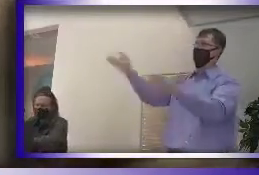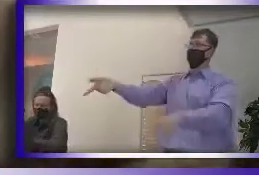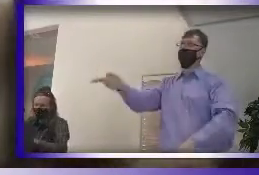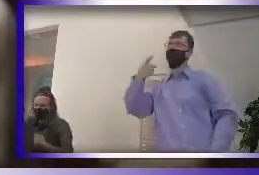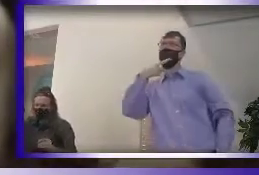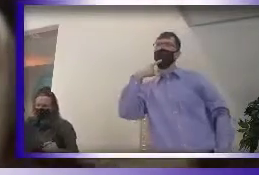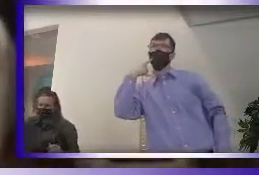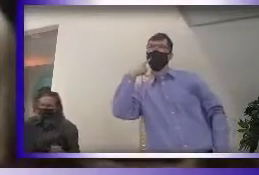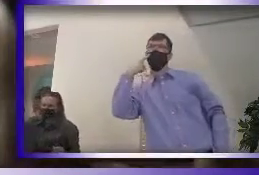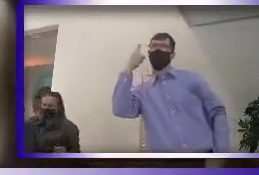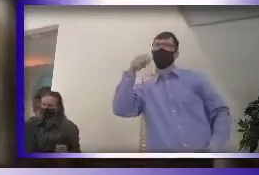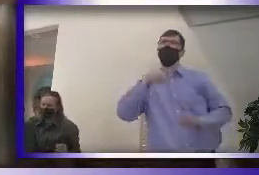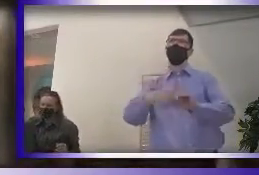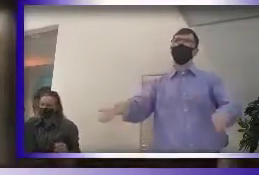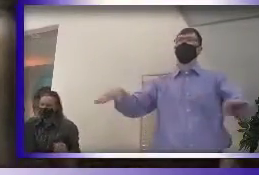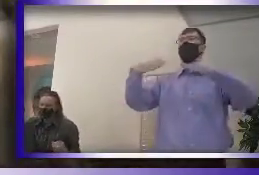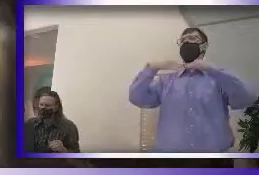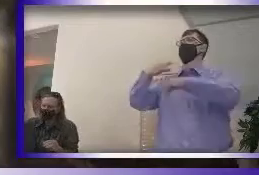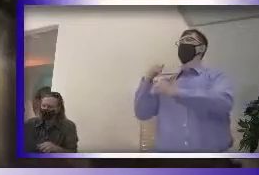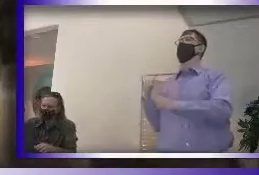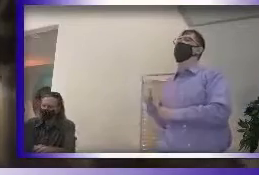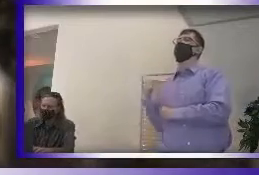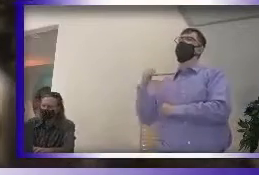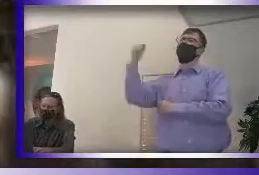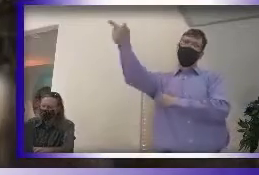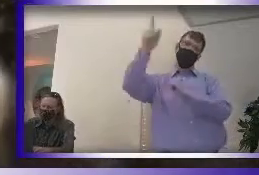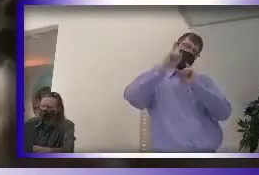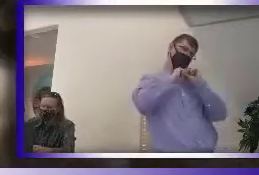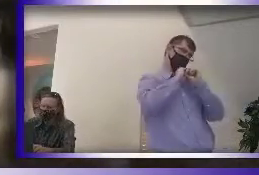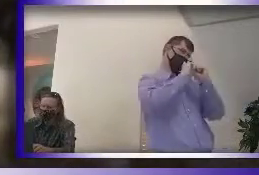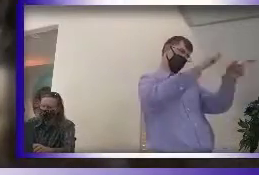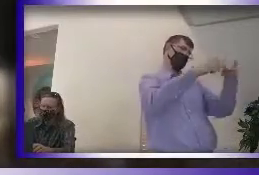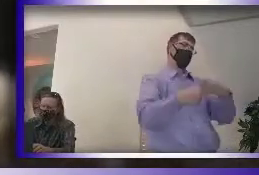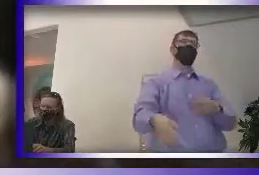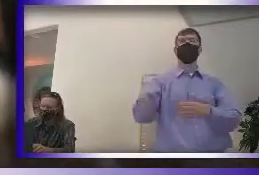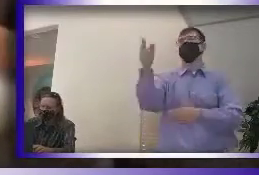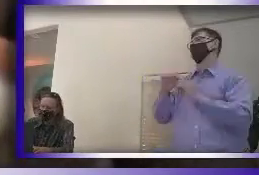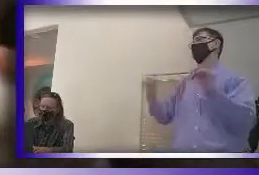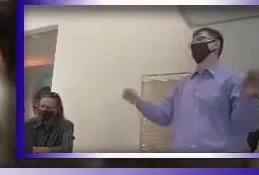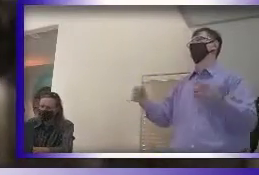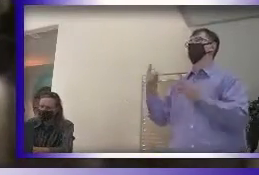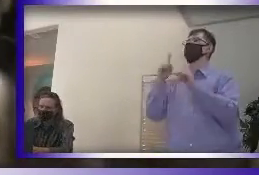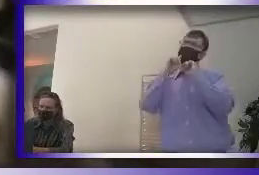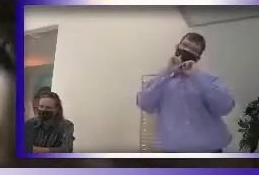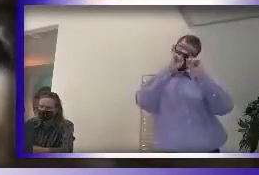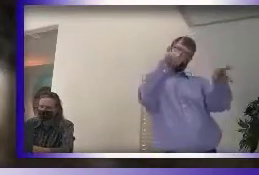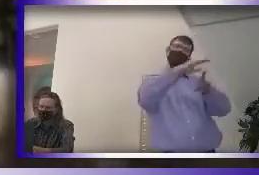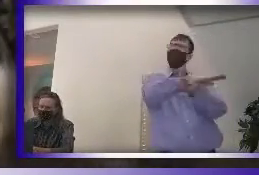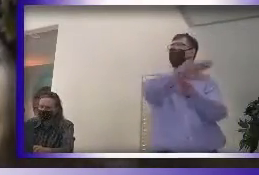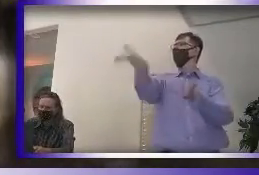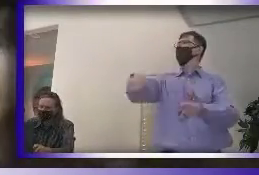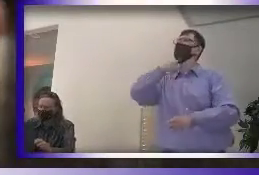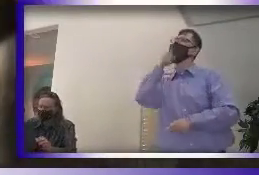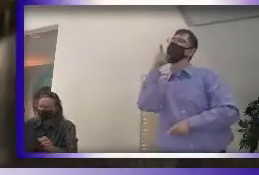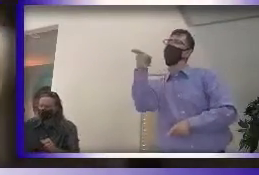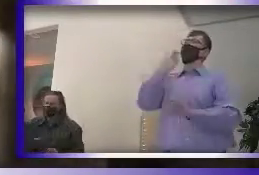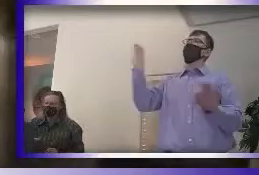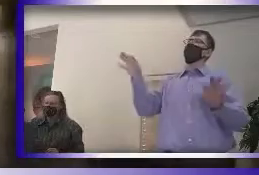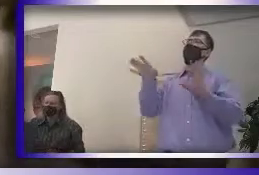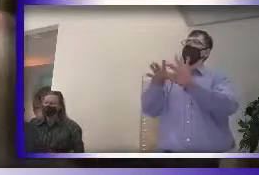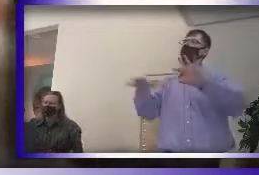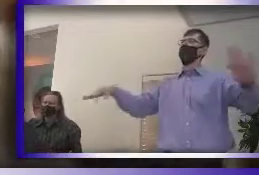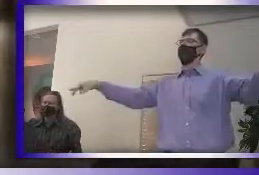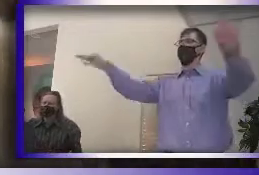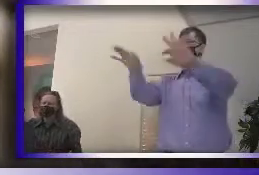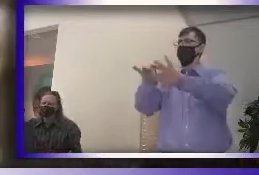of you, and does speak all of you. And so I invite you to go within with me right now. If that means you close